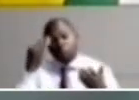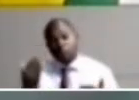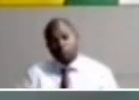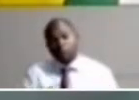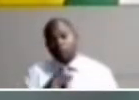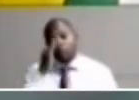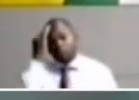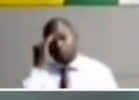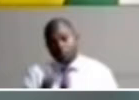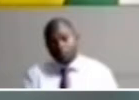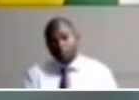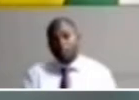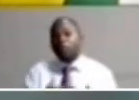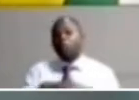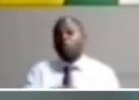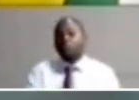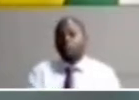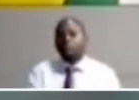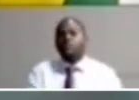And that's why they shouldn't mix.